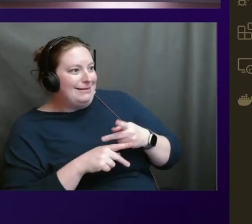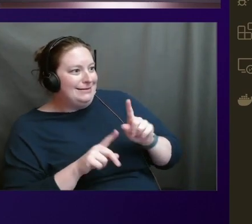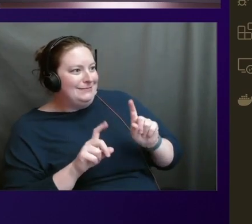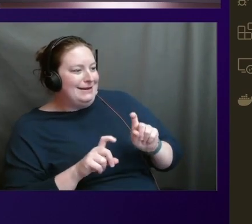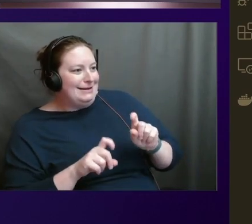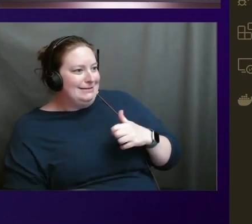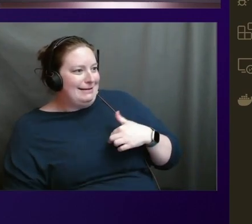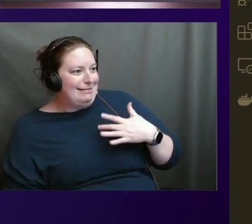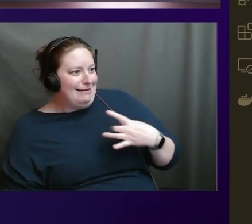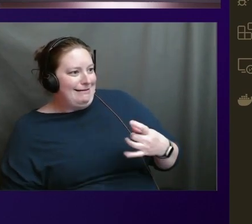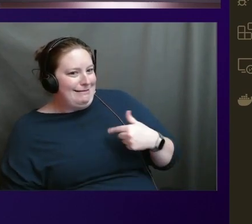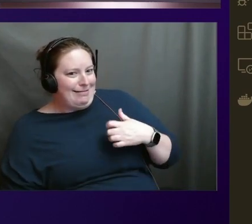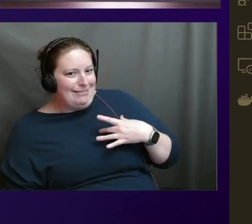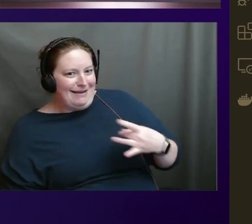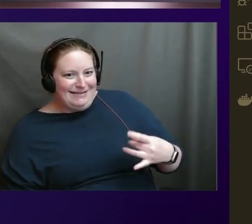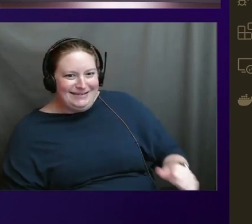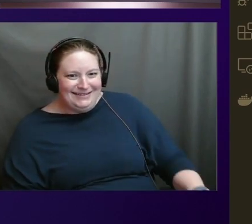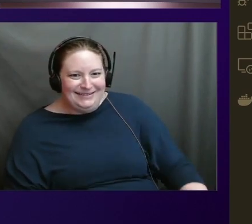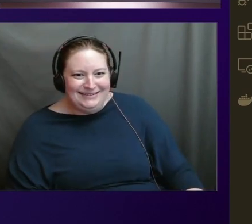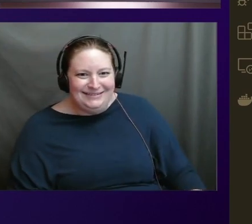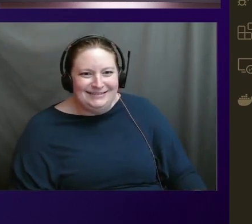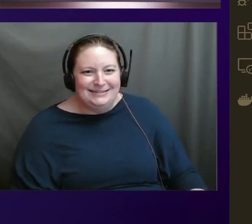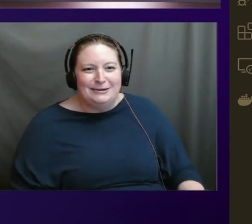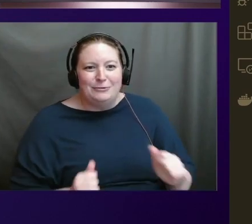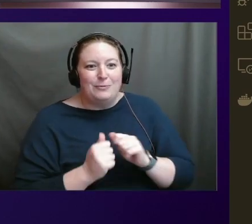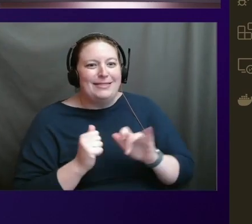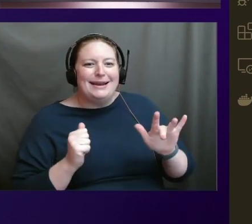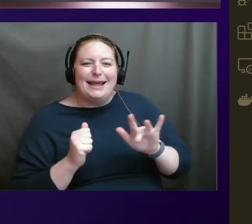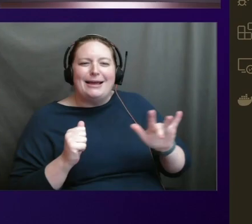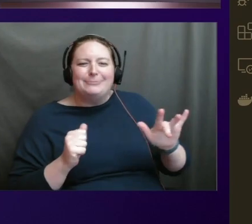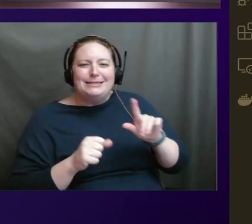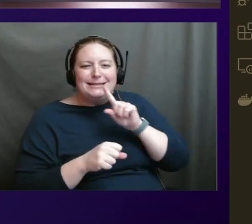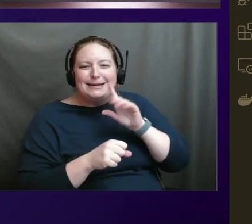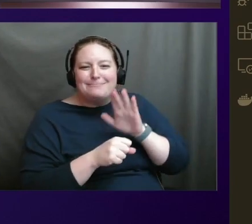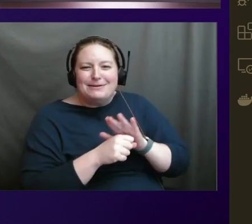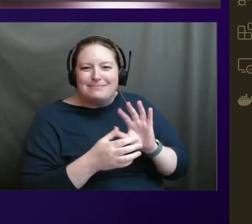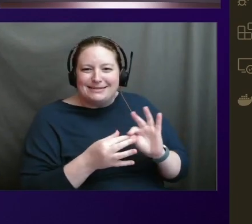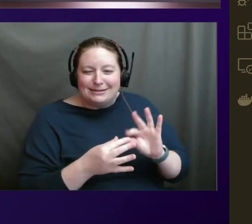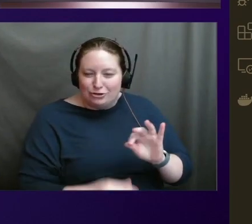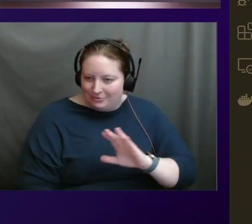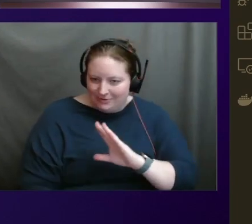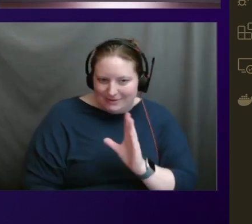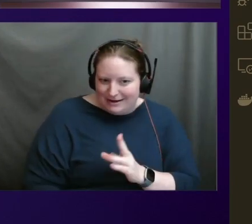Yeah. Goes along with an empty commit message. Never use this anywhere else.